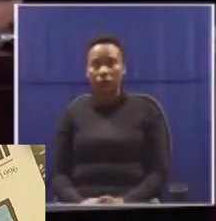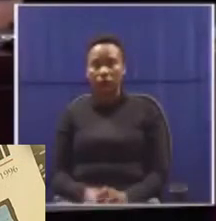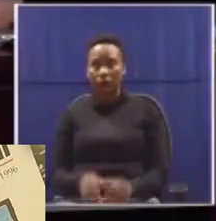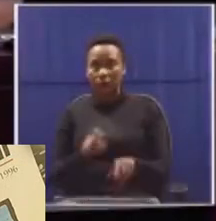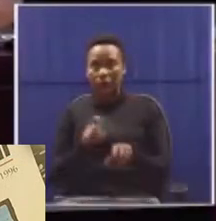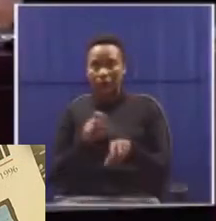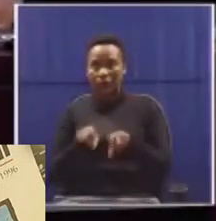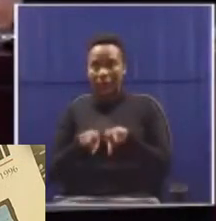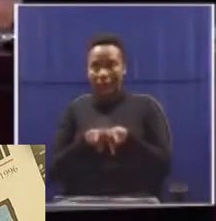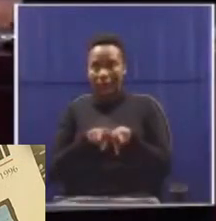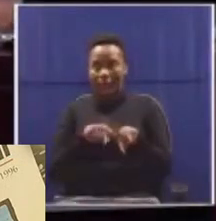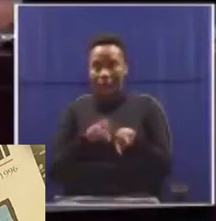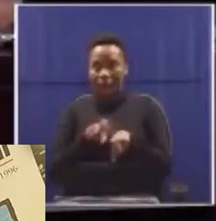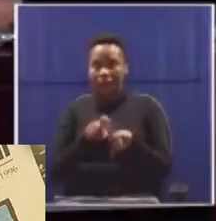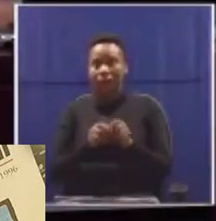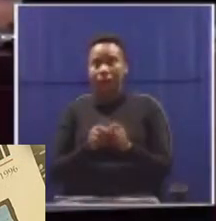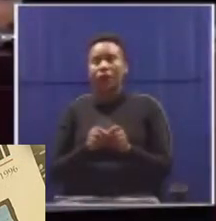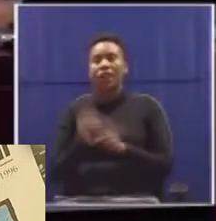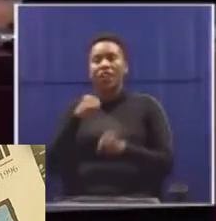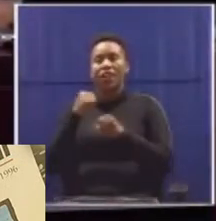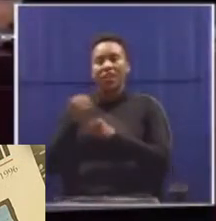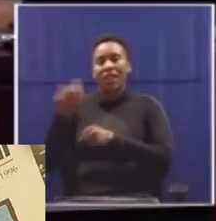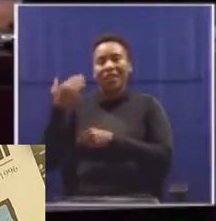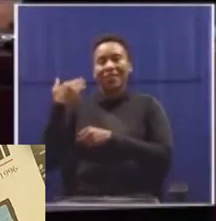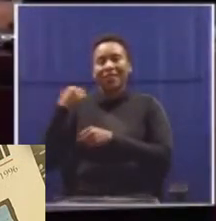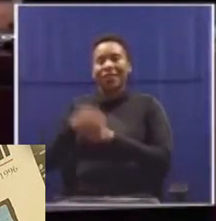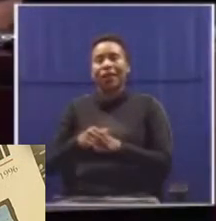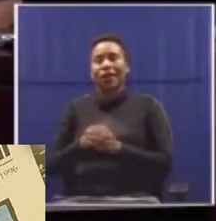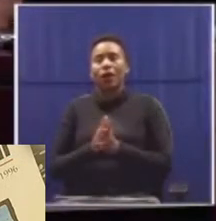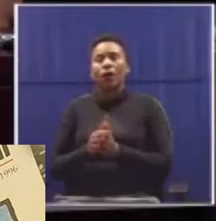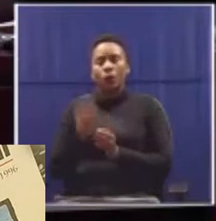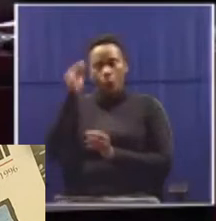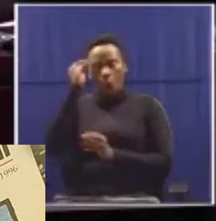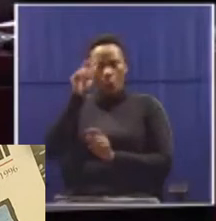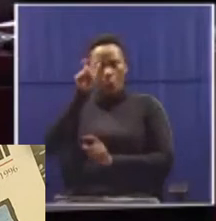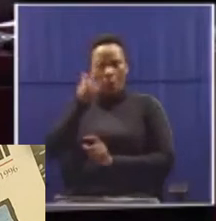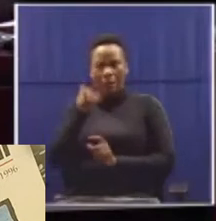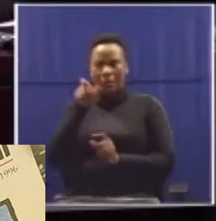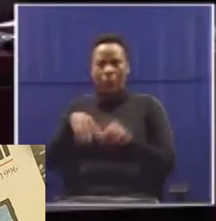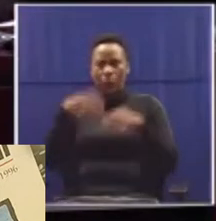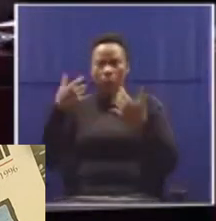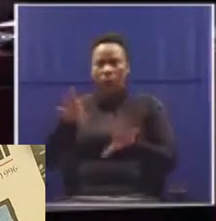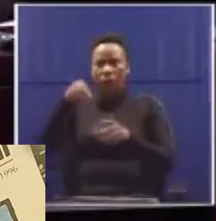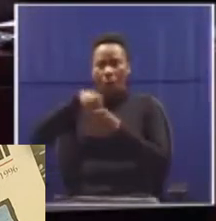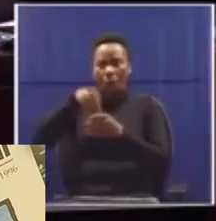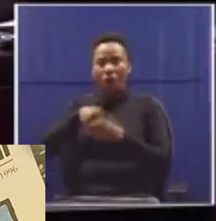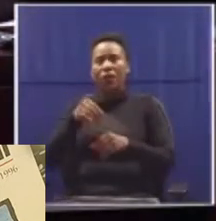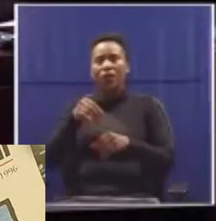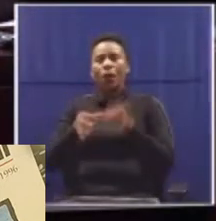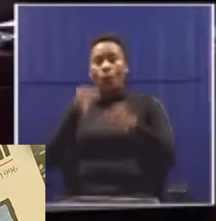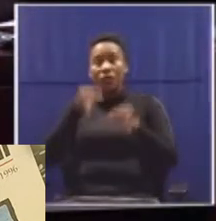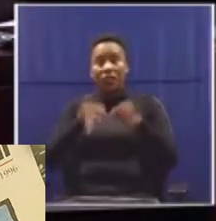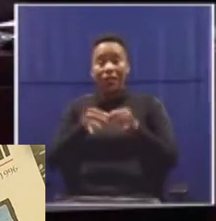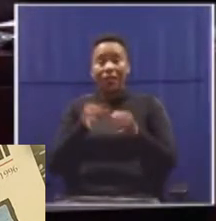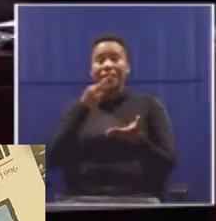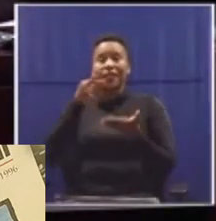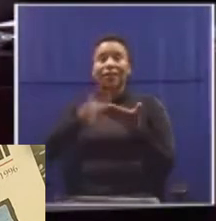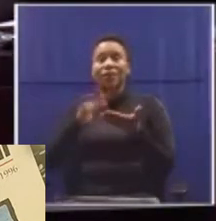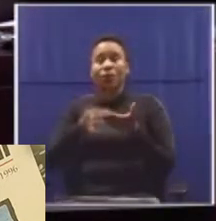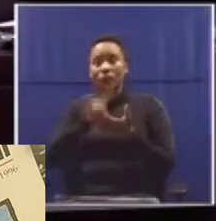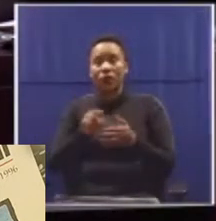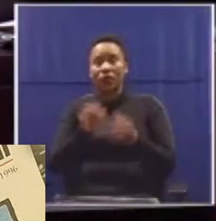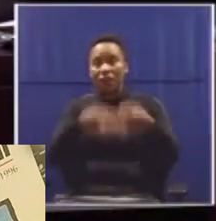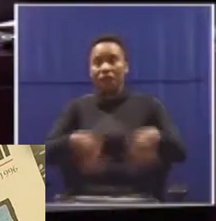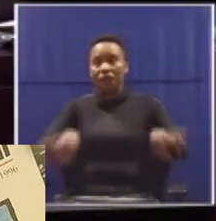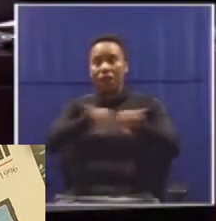I'll start again a few years ago a well-known South African politician disingenuously suggested that the falling value of the